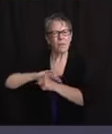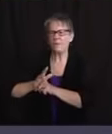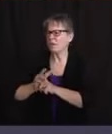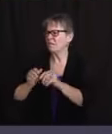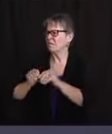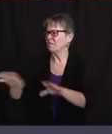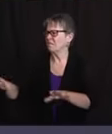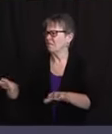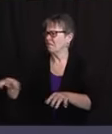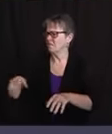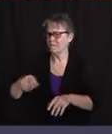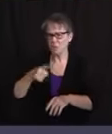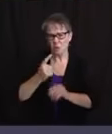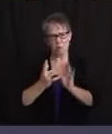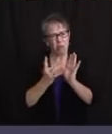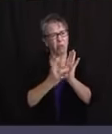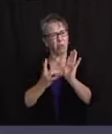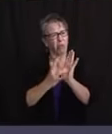more now?